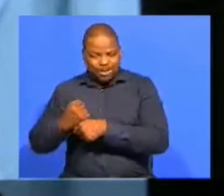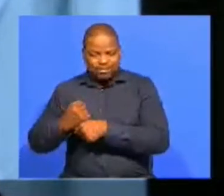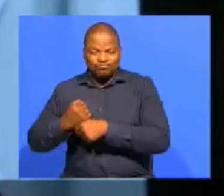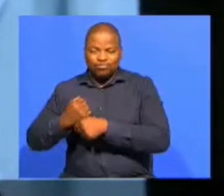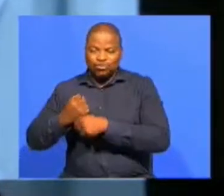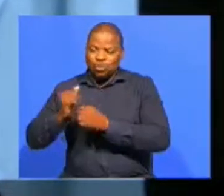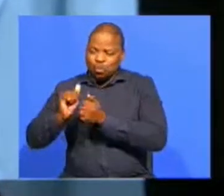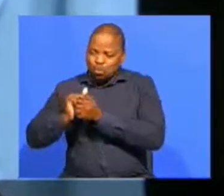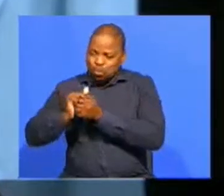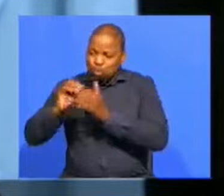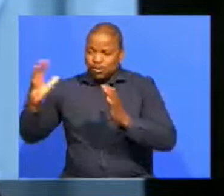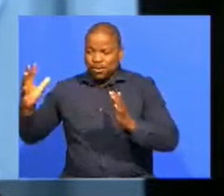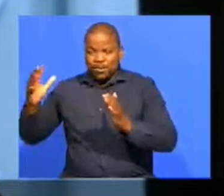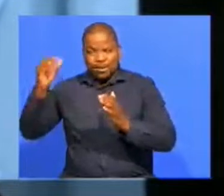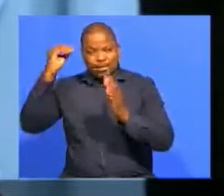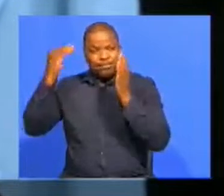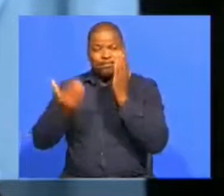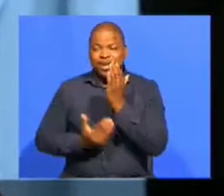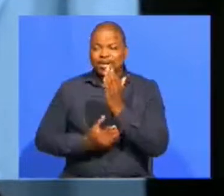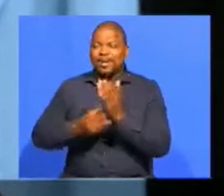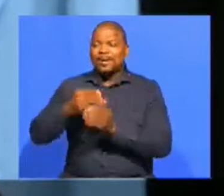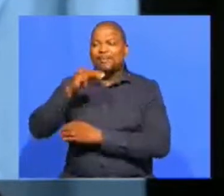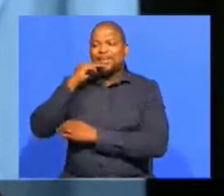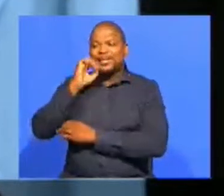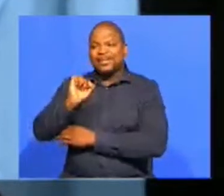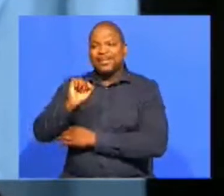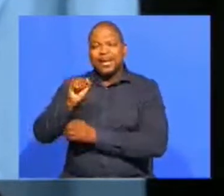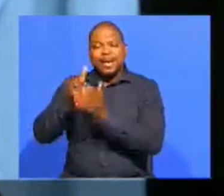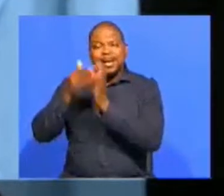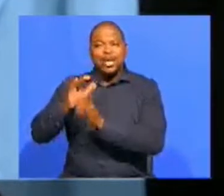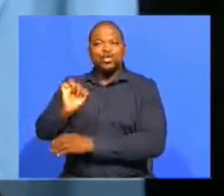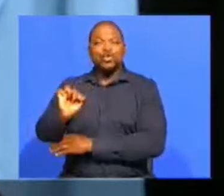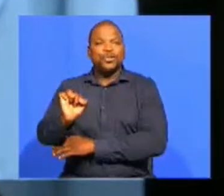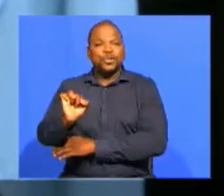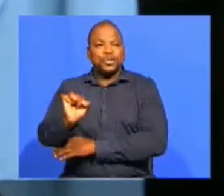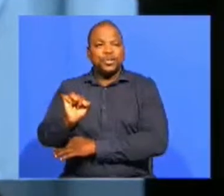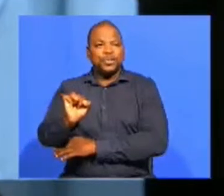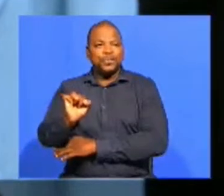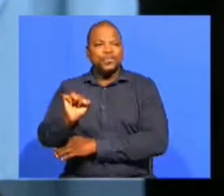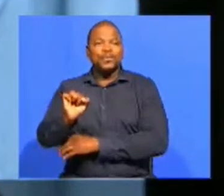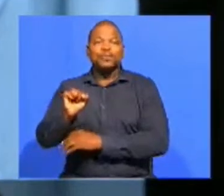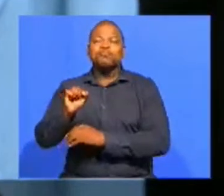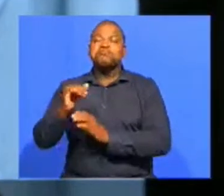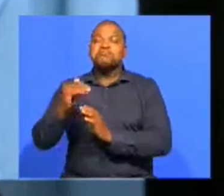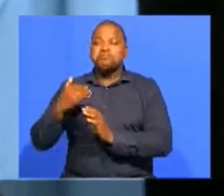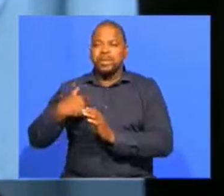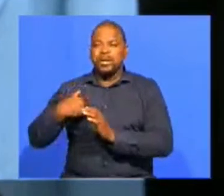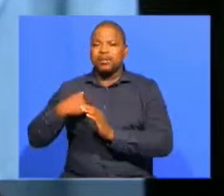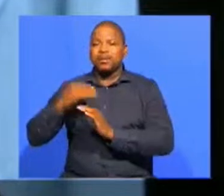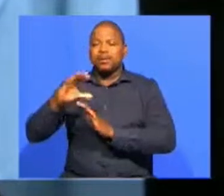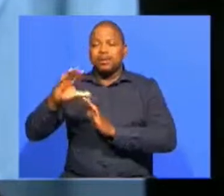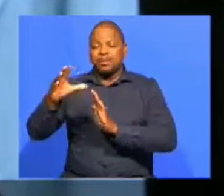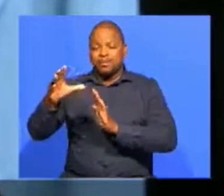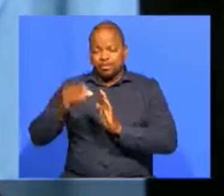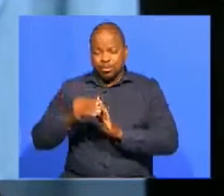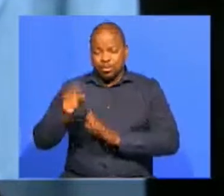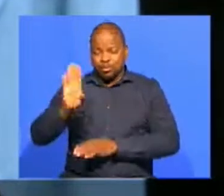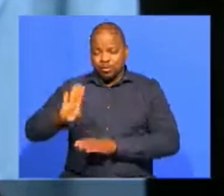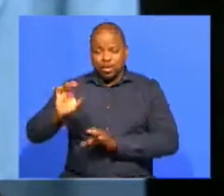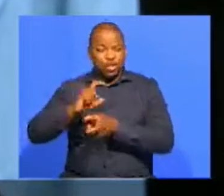deepen. My brother Masisi, your leadership has significantly influenced